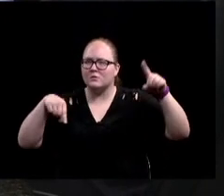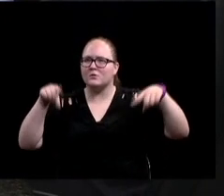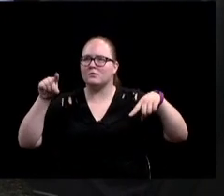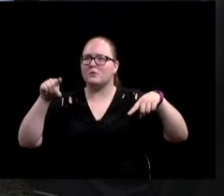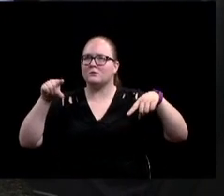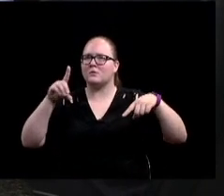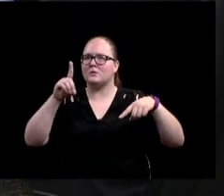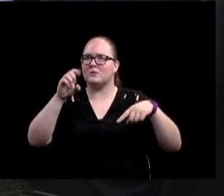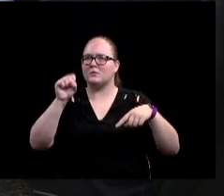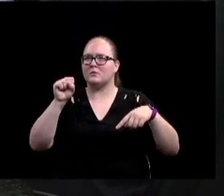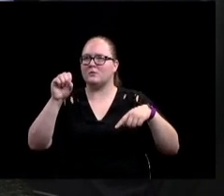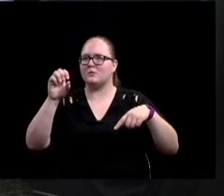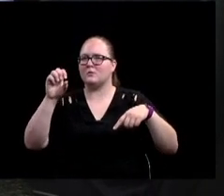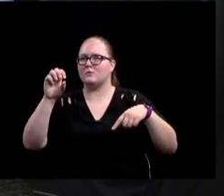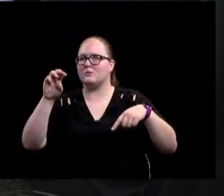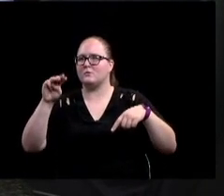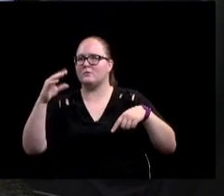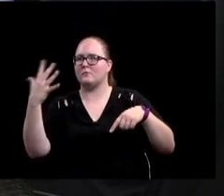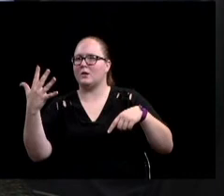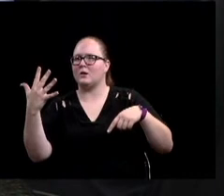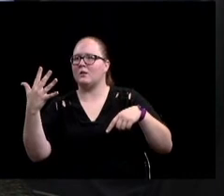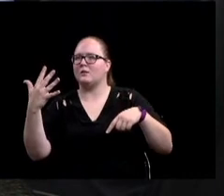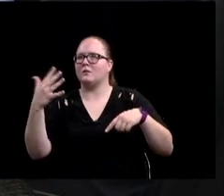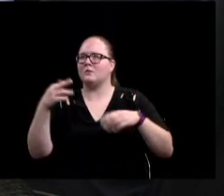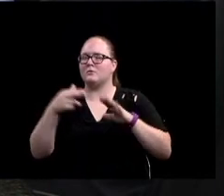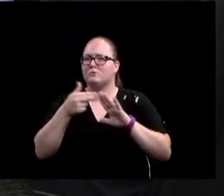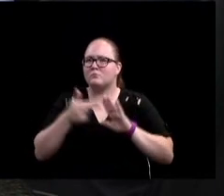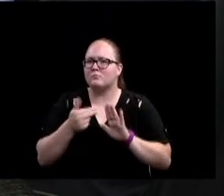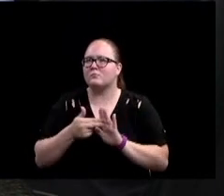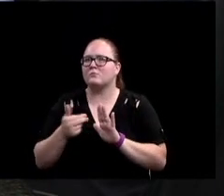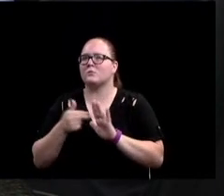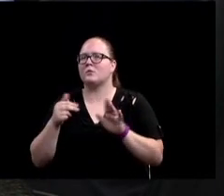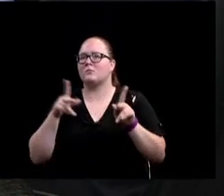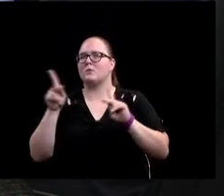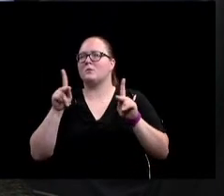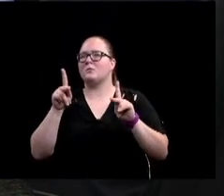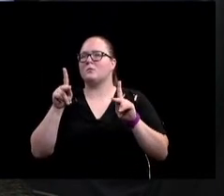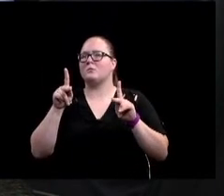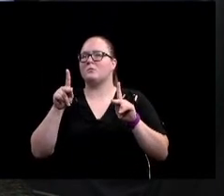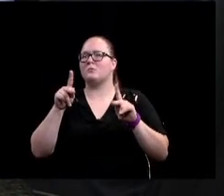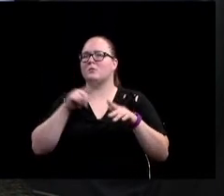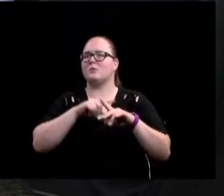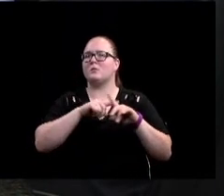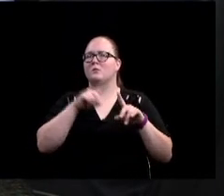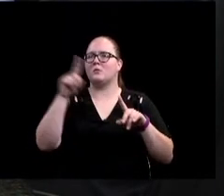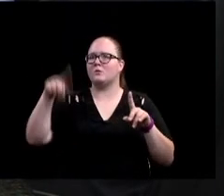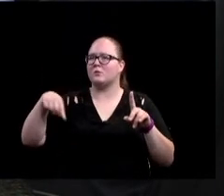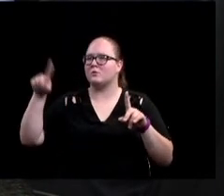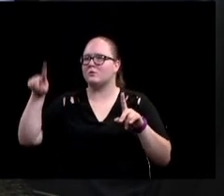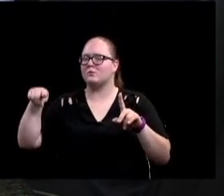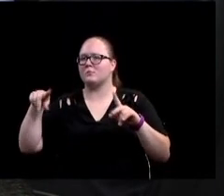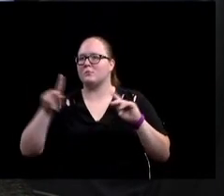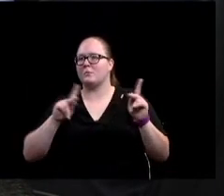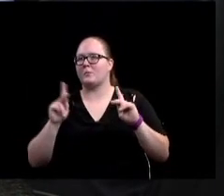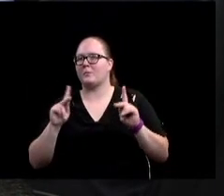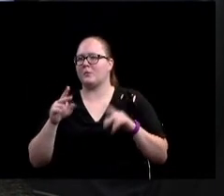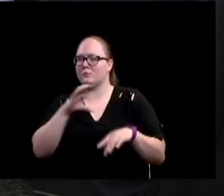differently than people with other diagnoses. And officers, people have PhDs and